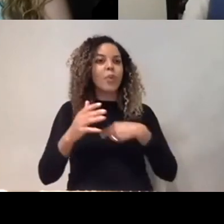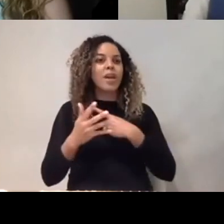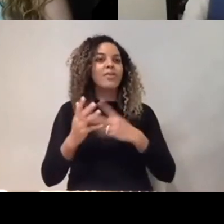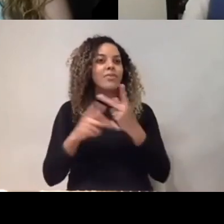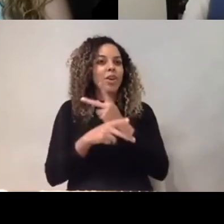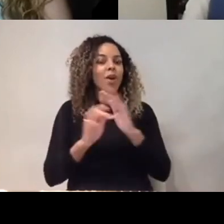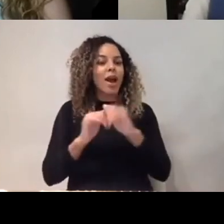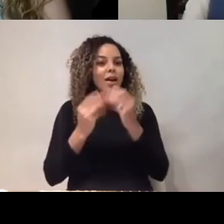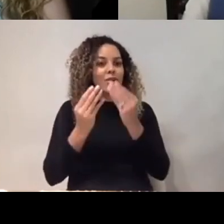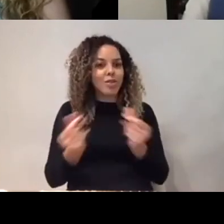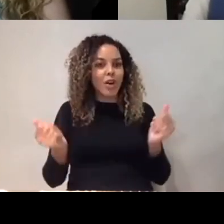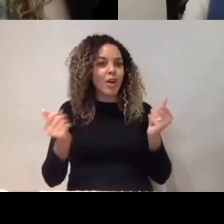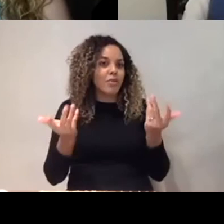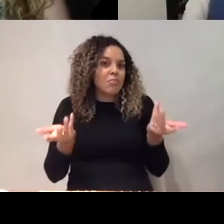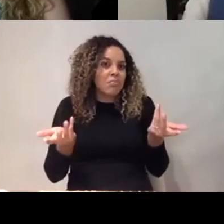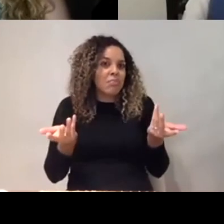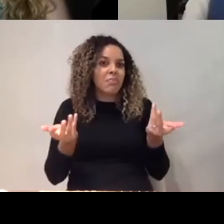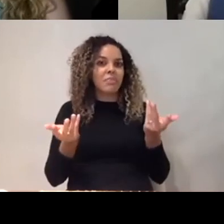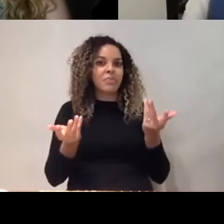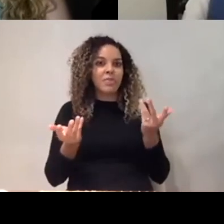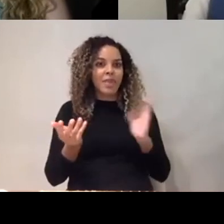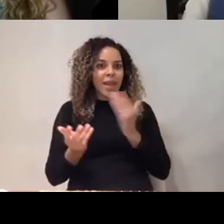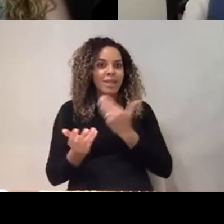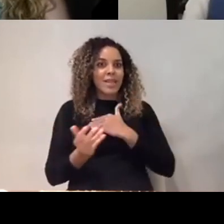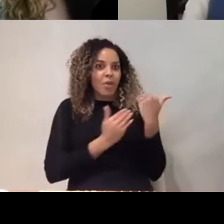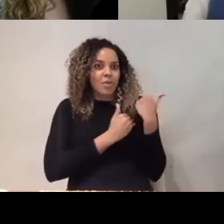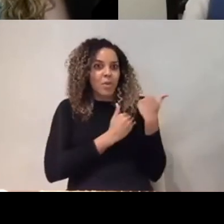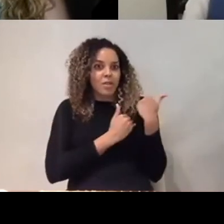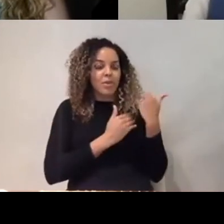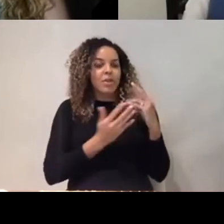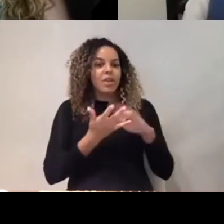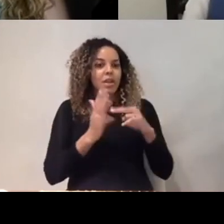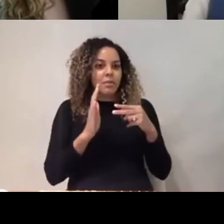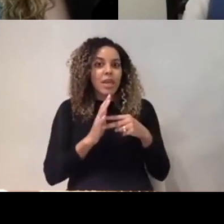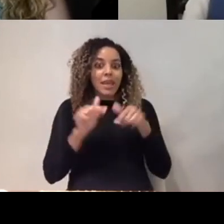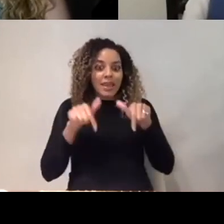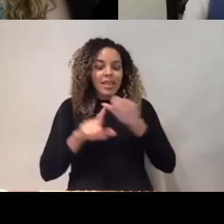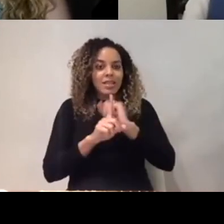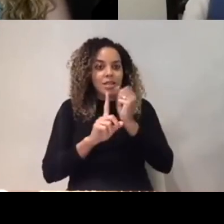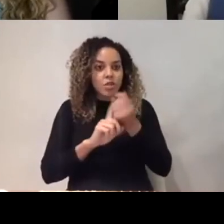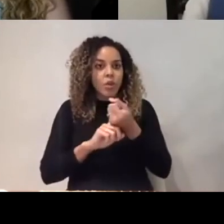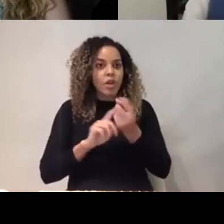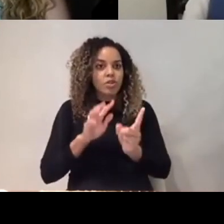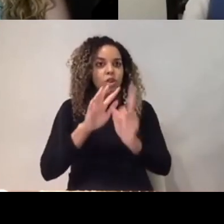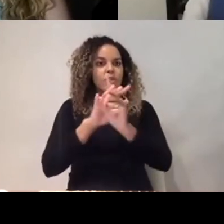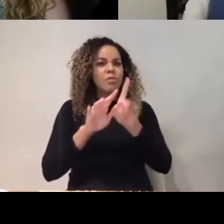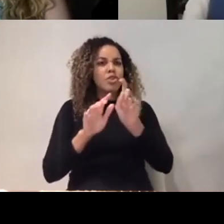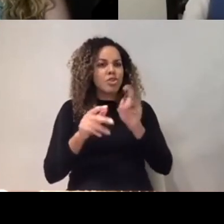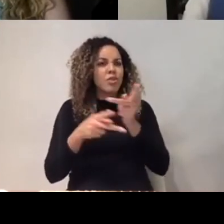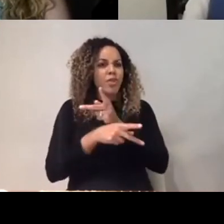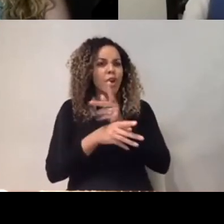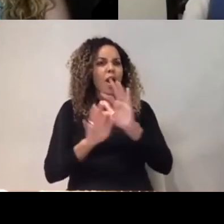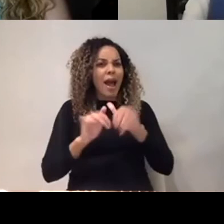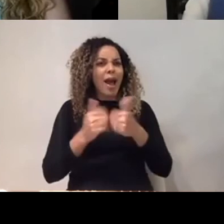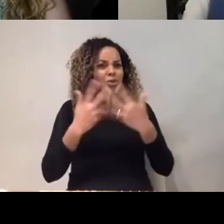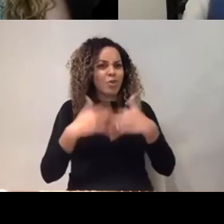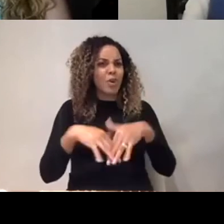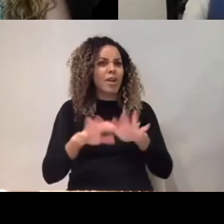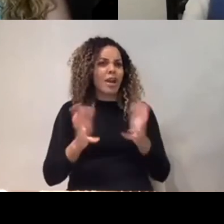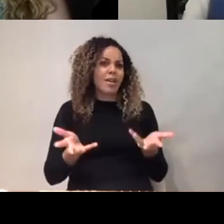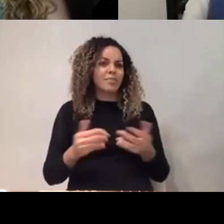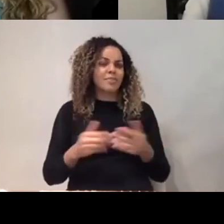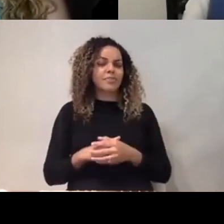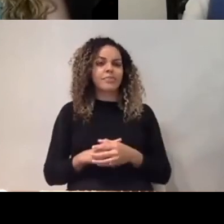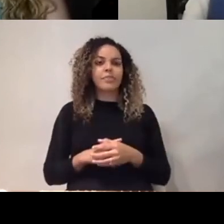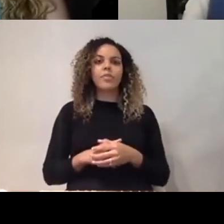solve problems aren't putting their attention on making these situations work. I love that you said that, because one